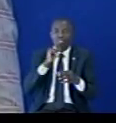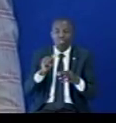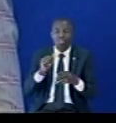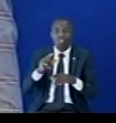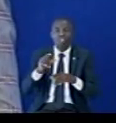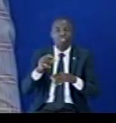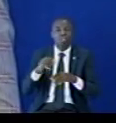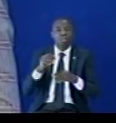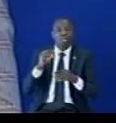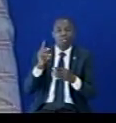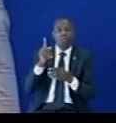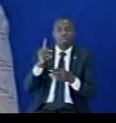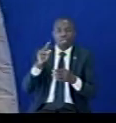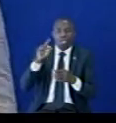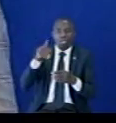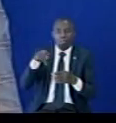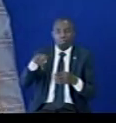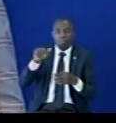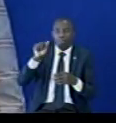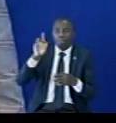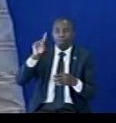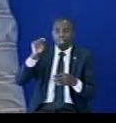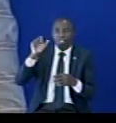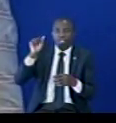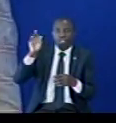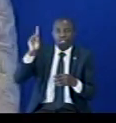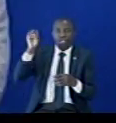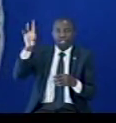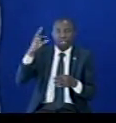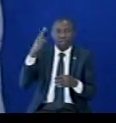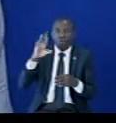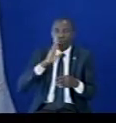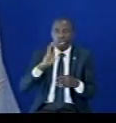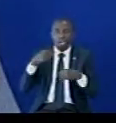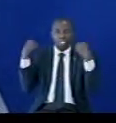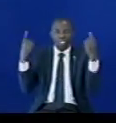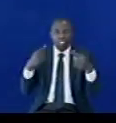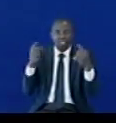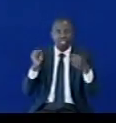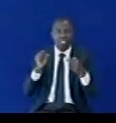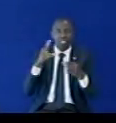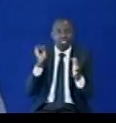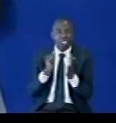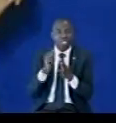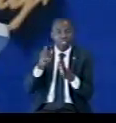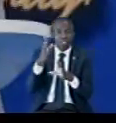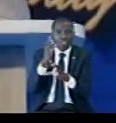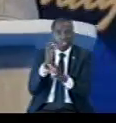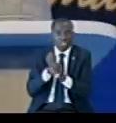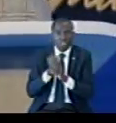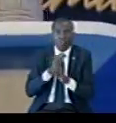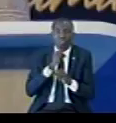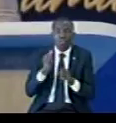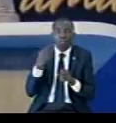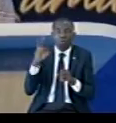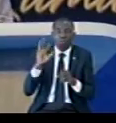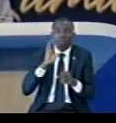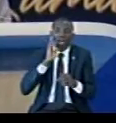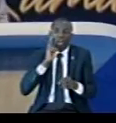her sins, that ye receive not of her plagues. As you